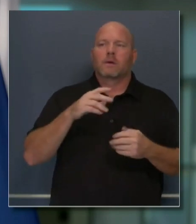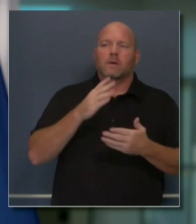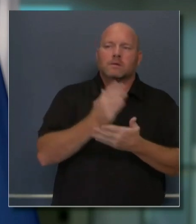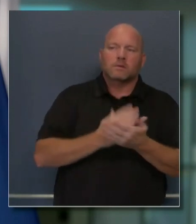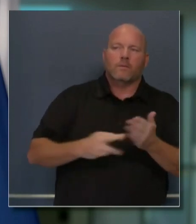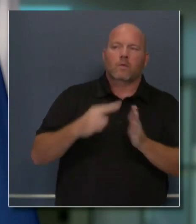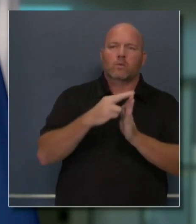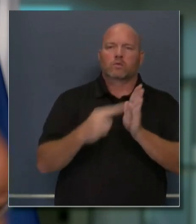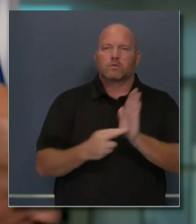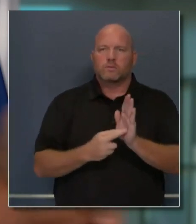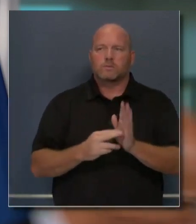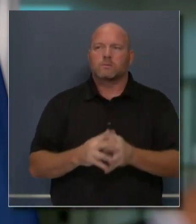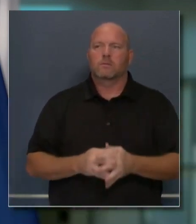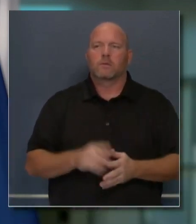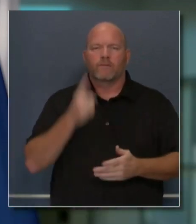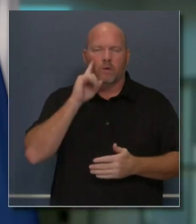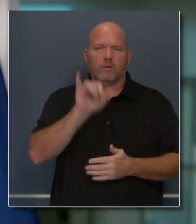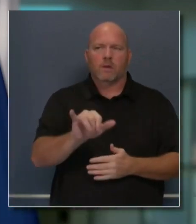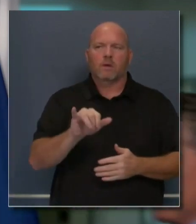those events.